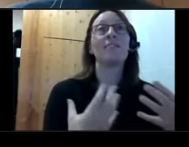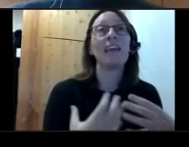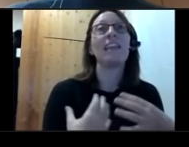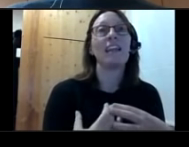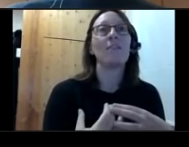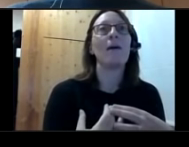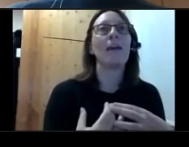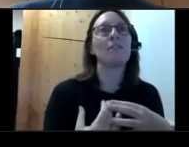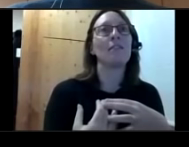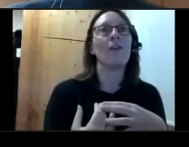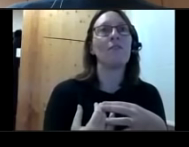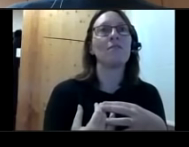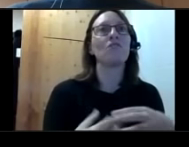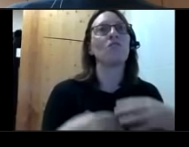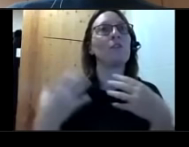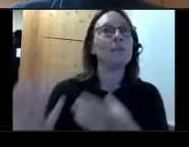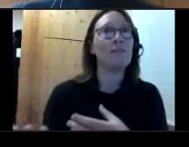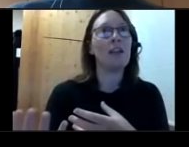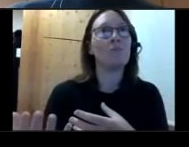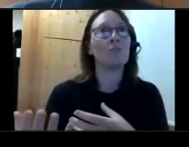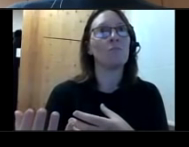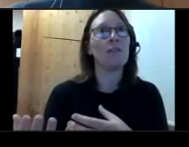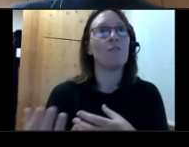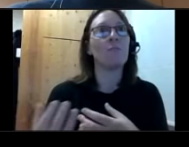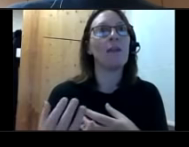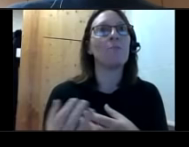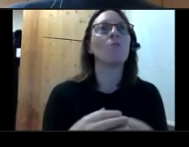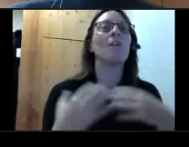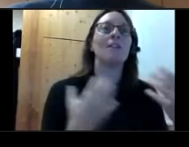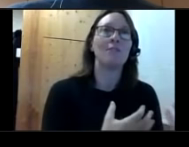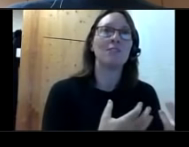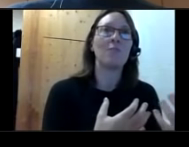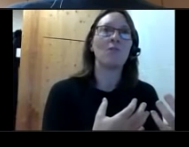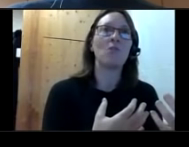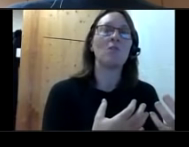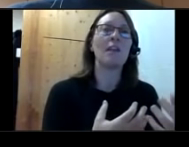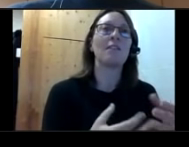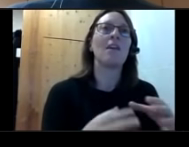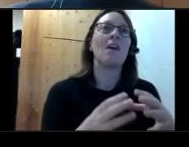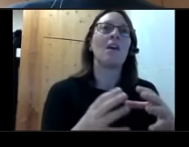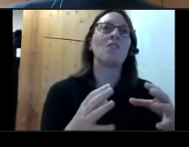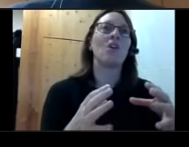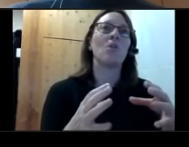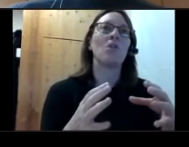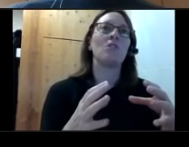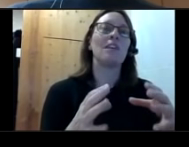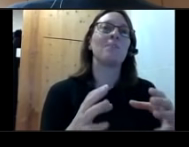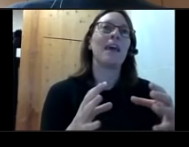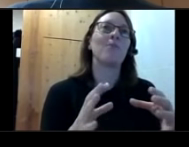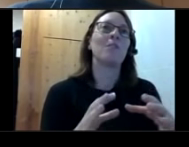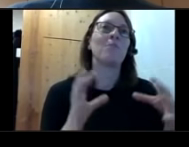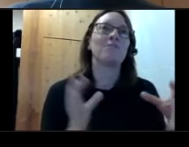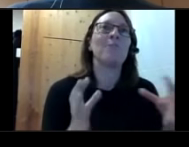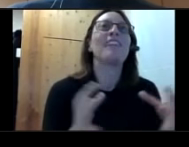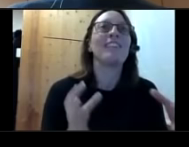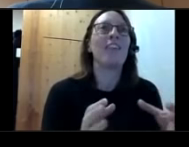because technically the back end is very different, or they've been developed on by different people, different types of content. So you need to be